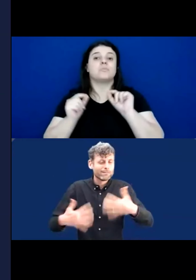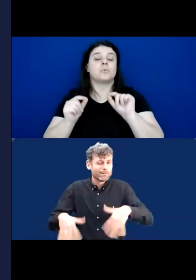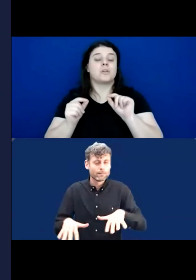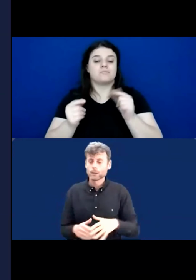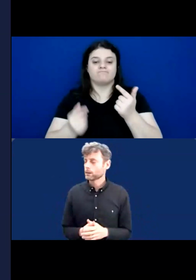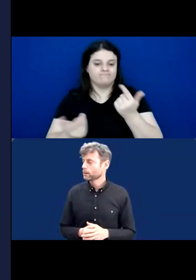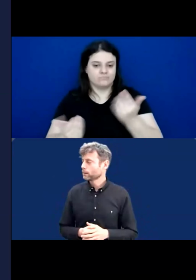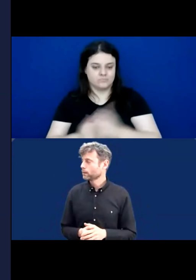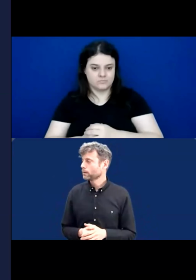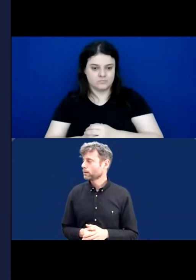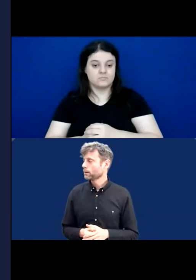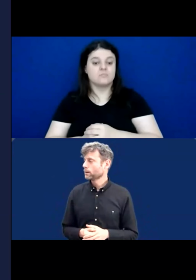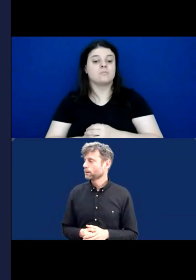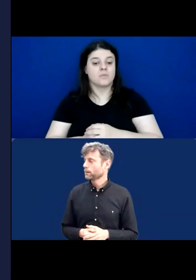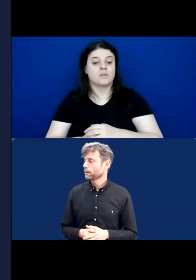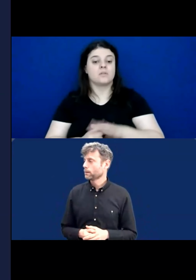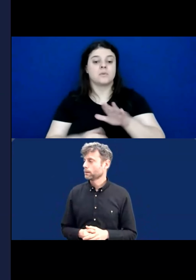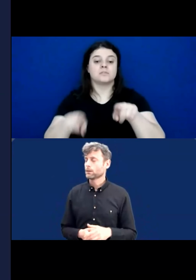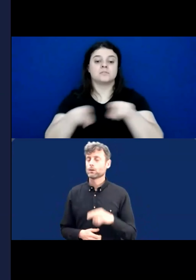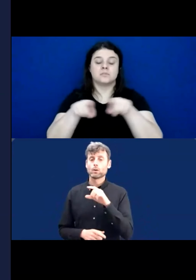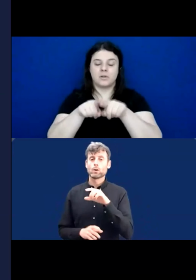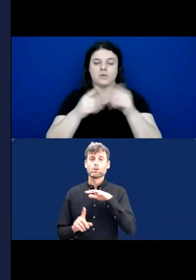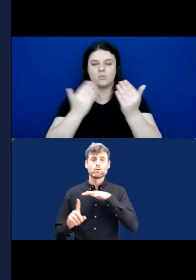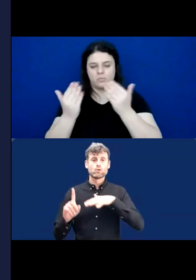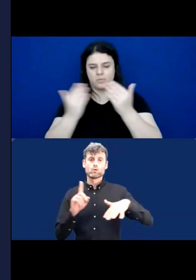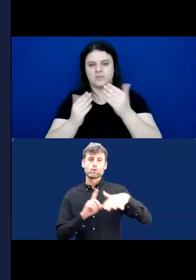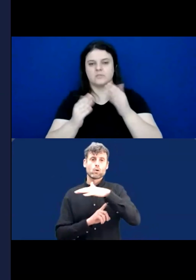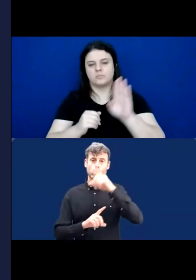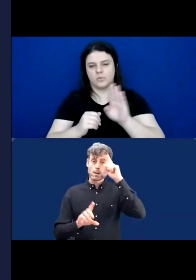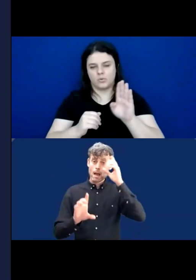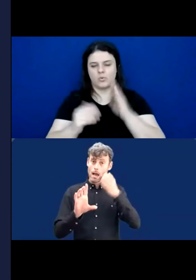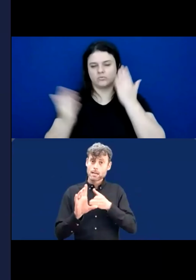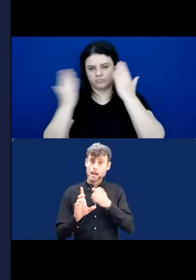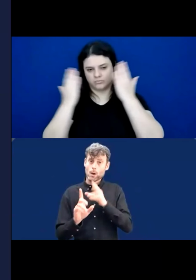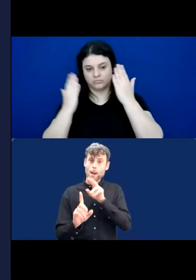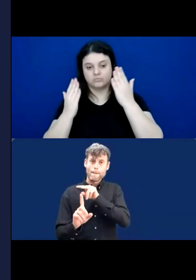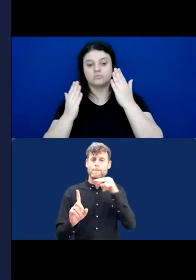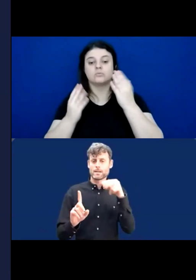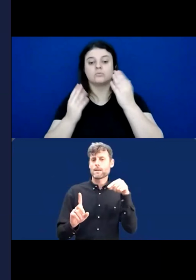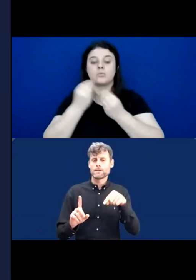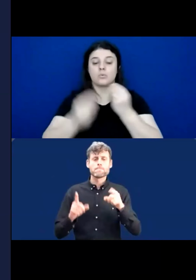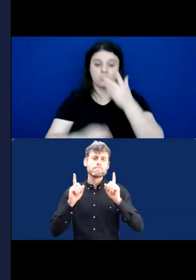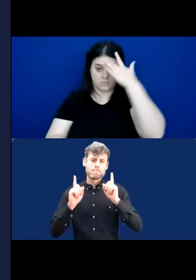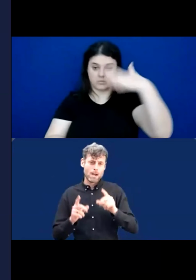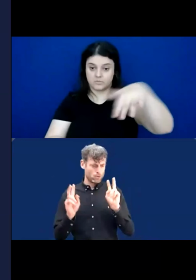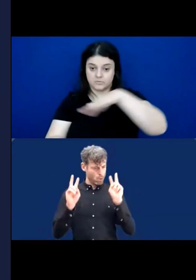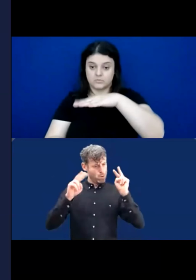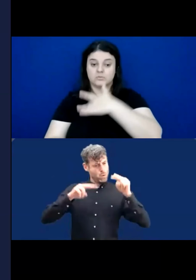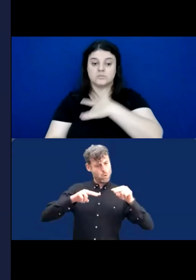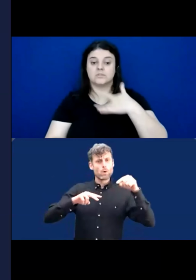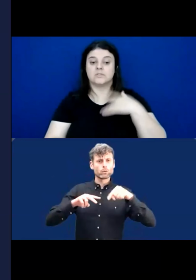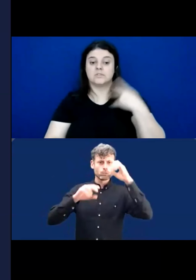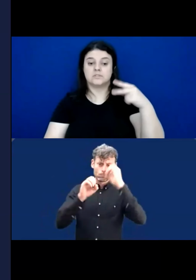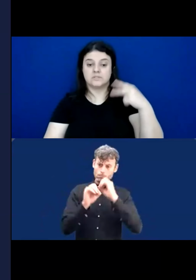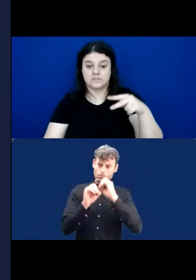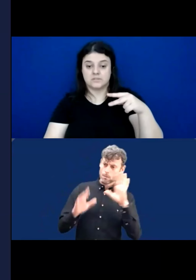Thus, a biopsychosocial perspective is needed when describing health of people with Usher syndrome.